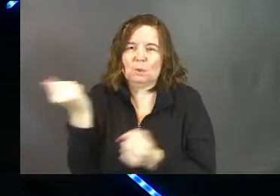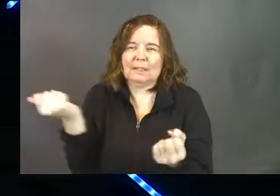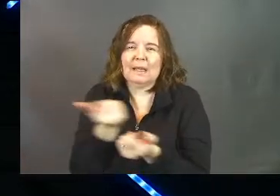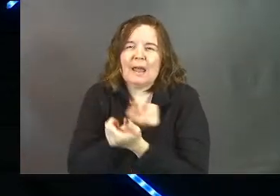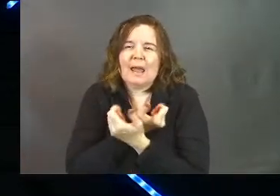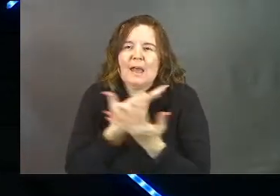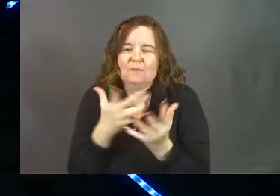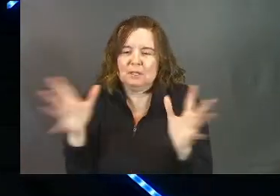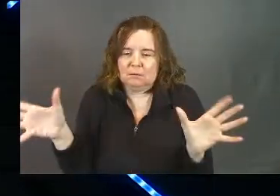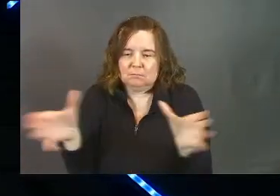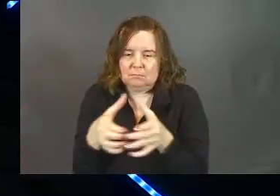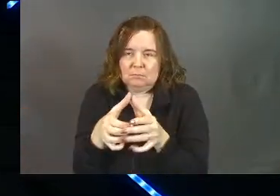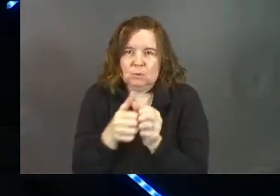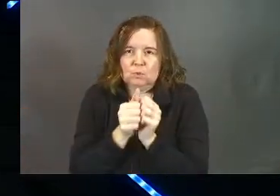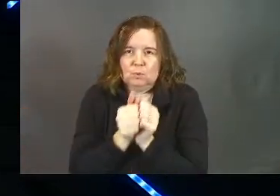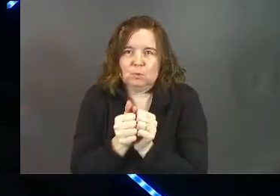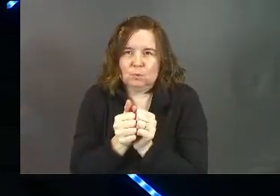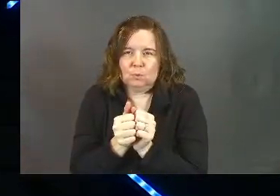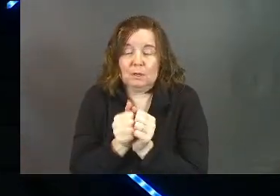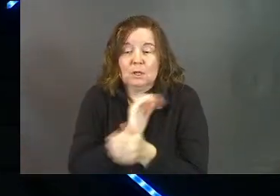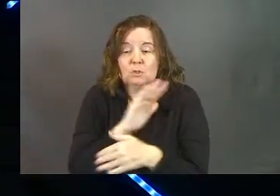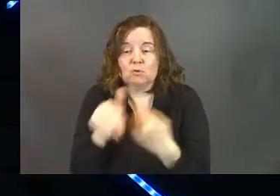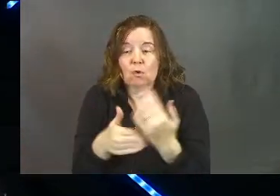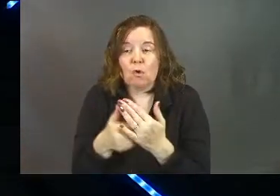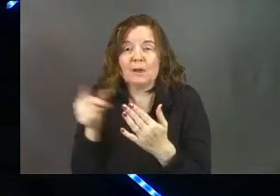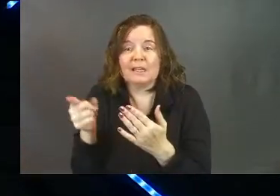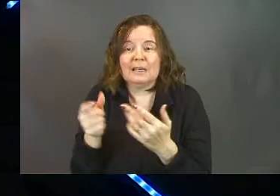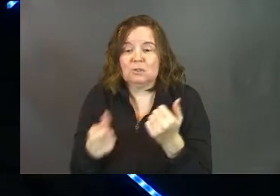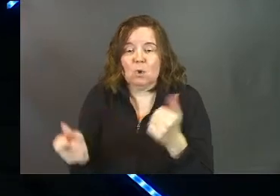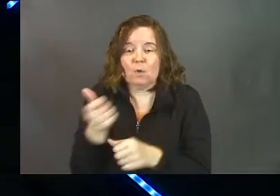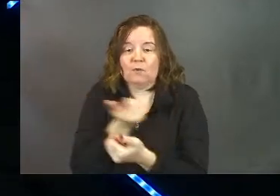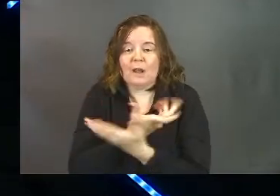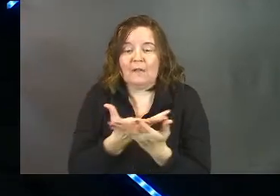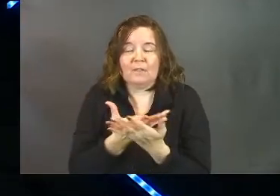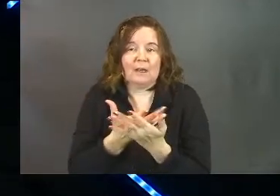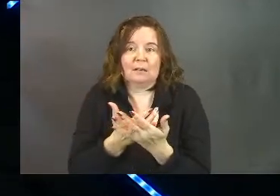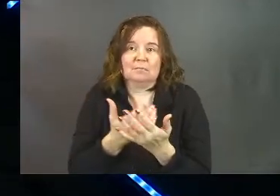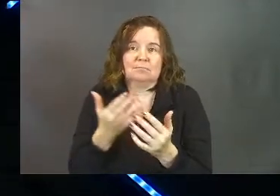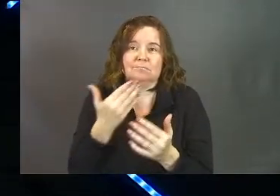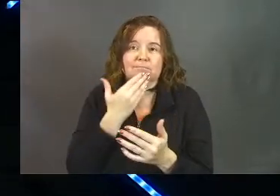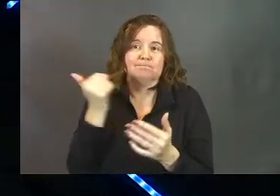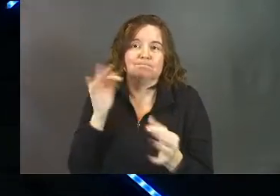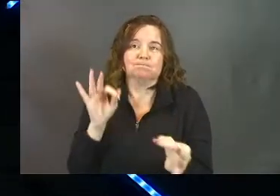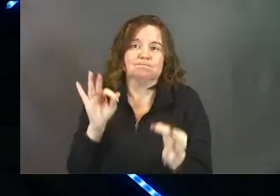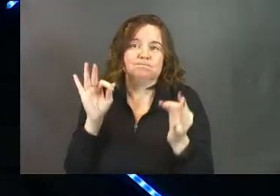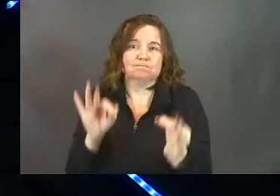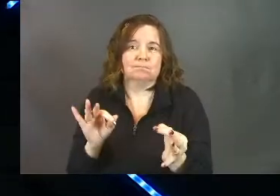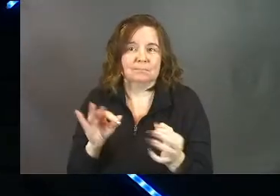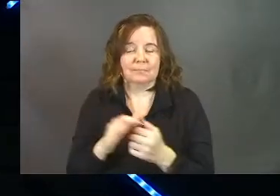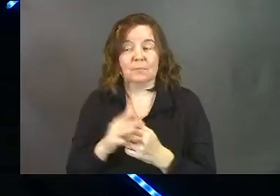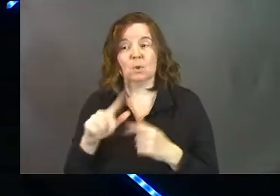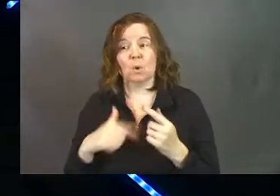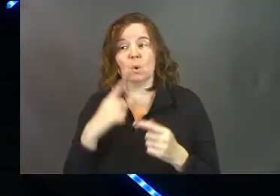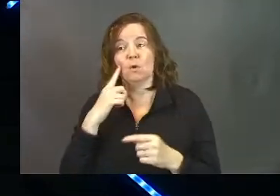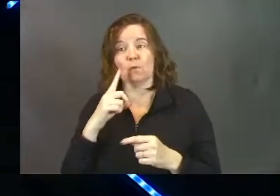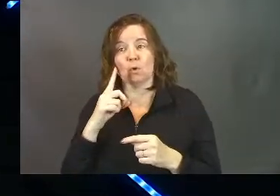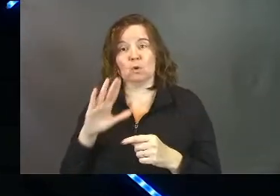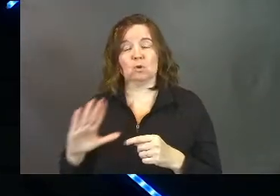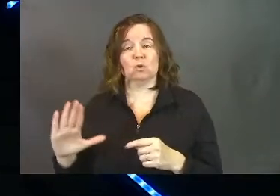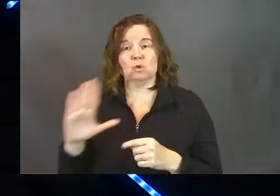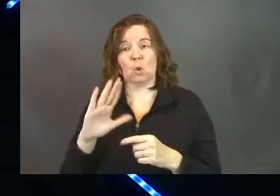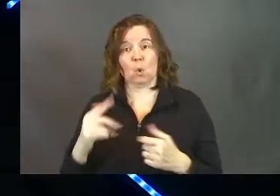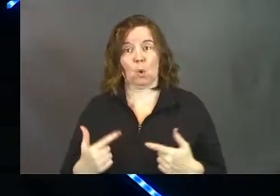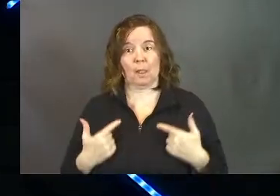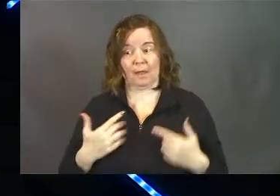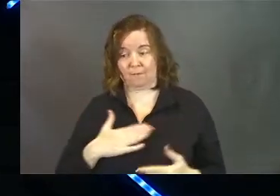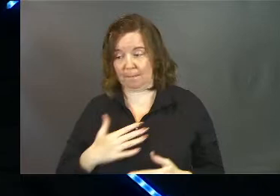everything together. It's all, he's over everything, supreme, ultimate. So when it comes to your